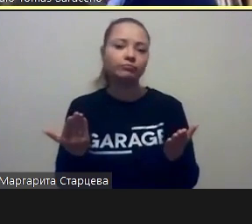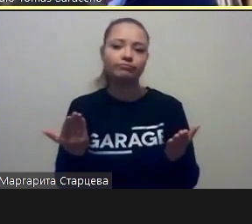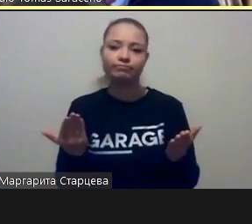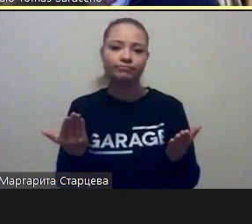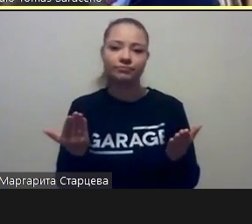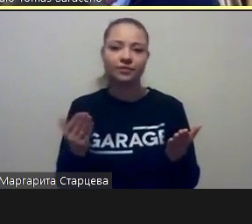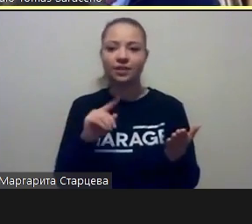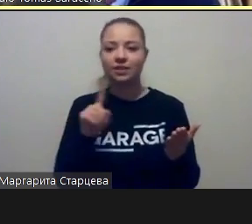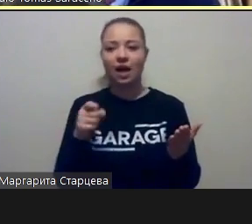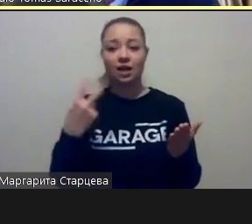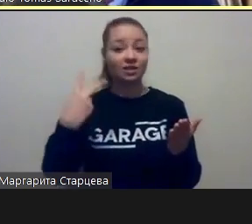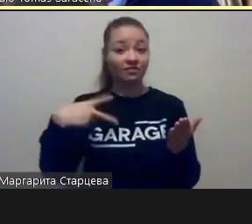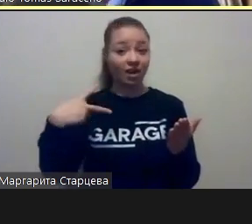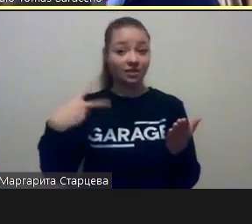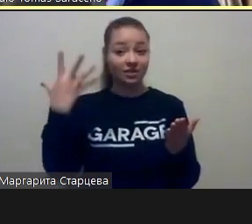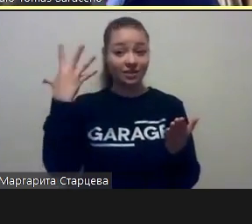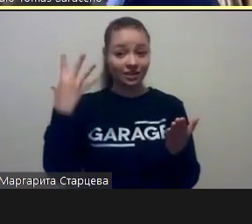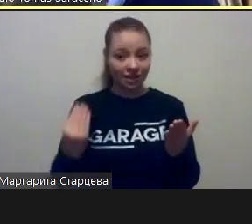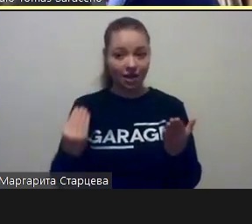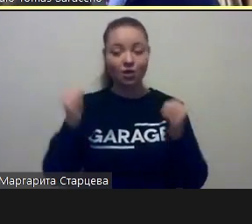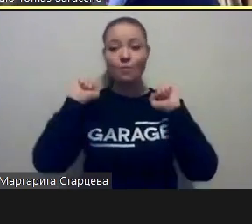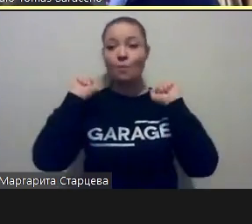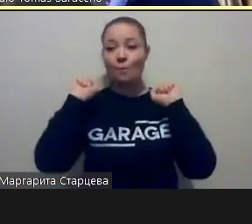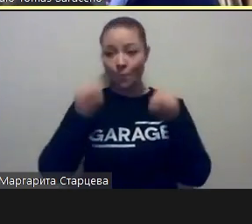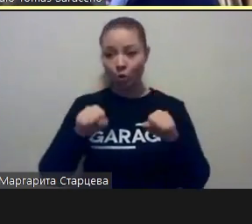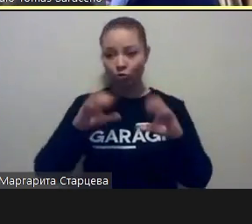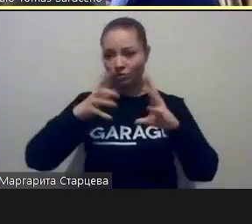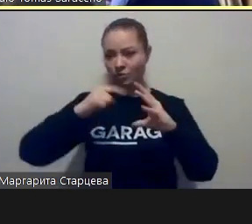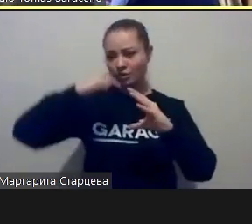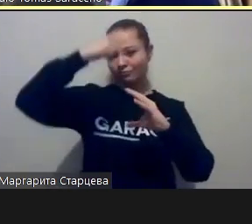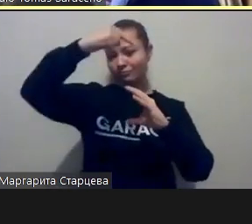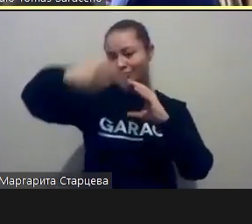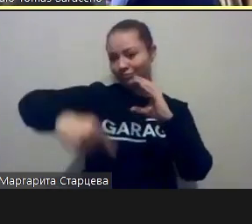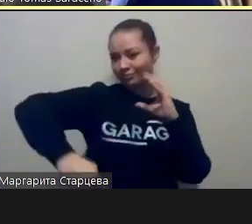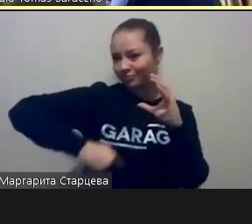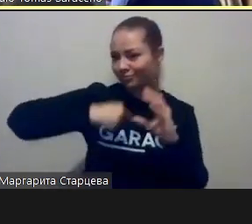world. But let's keep it in 10,000. Usually is where